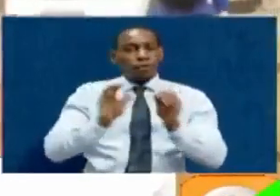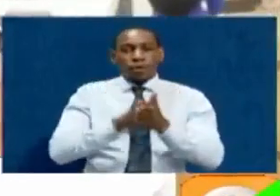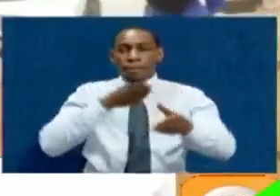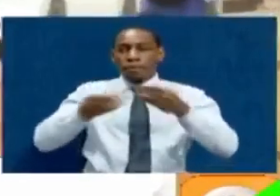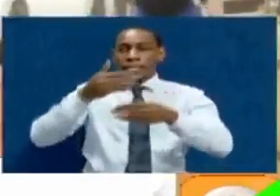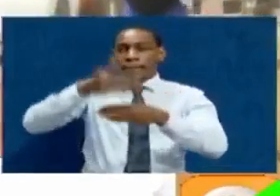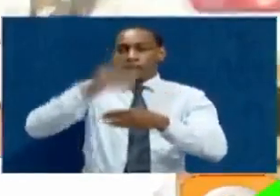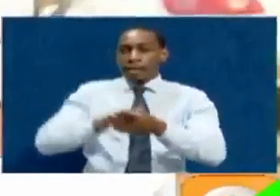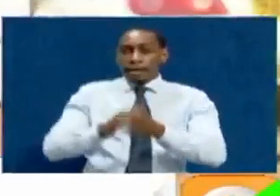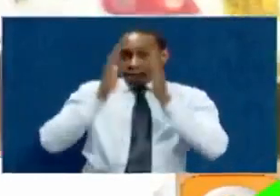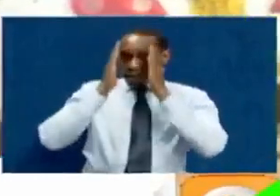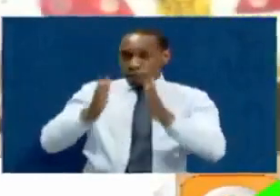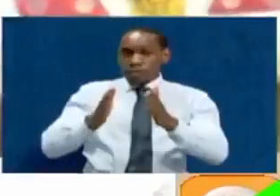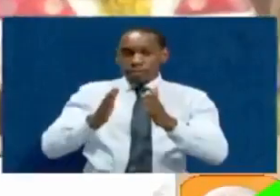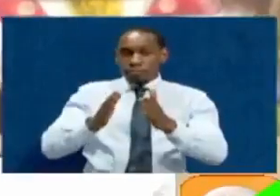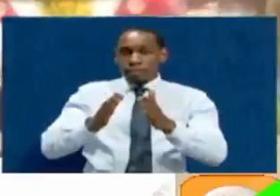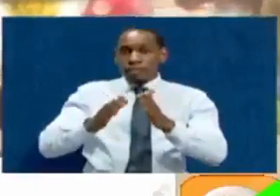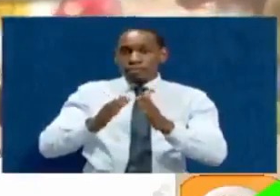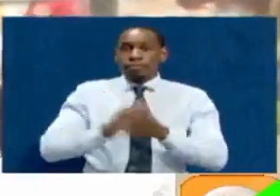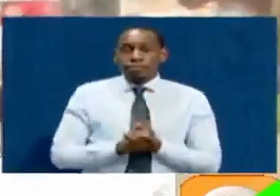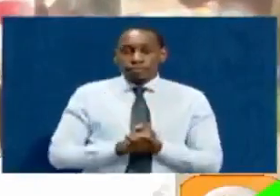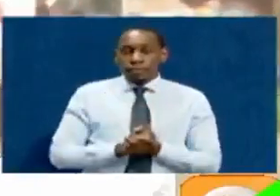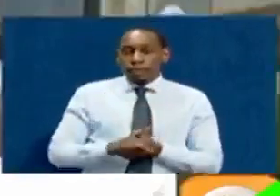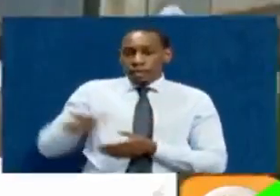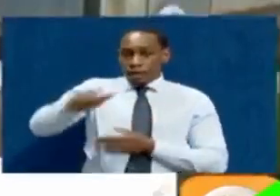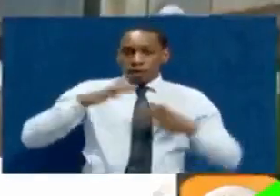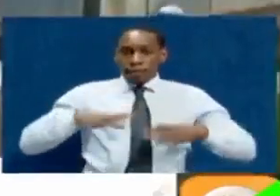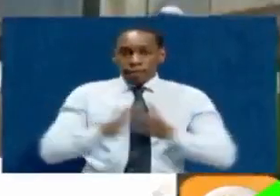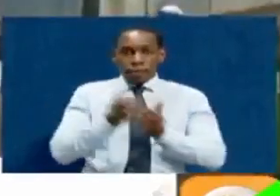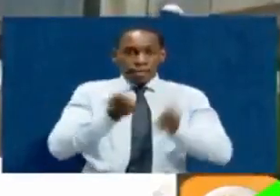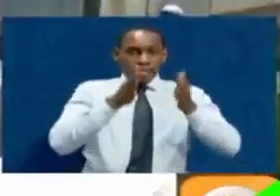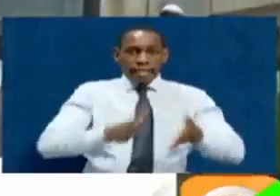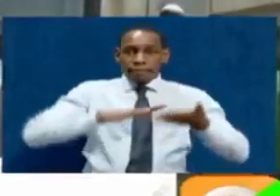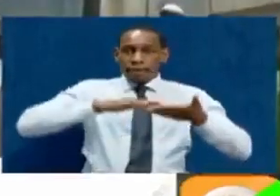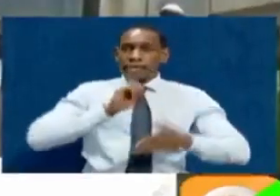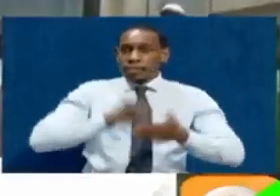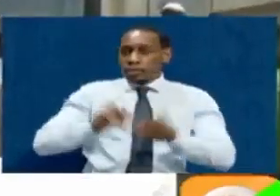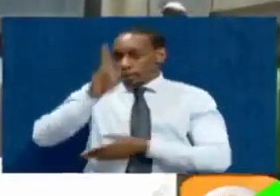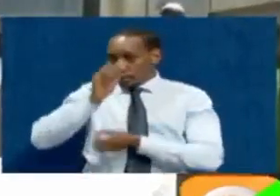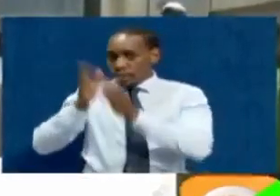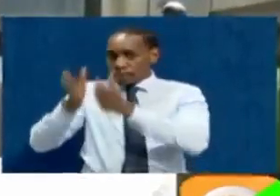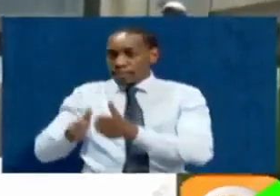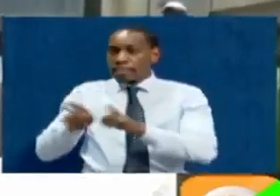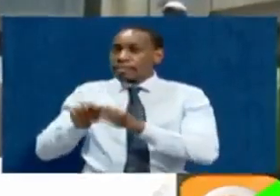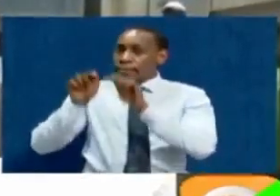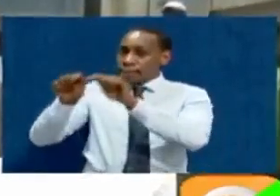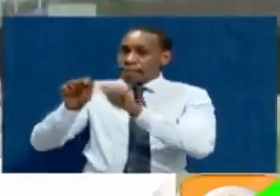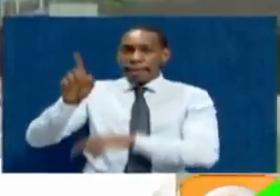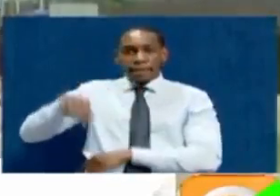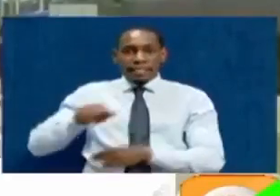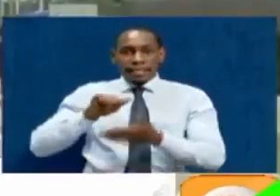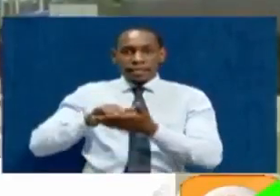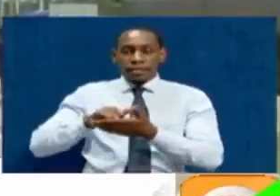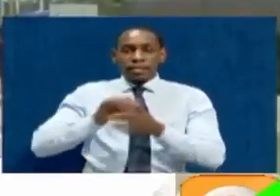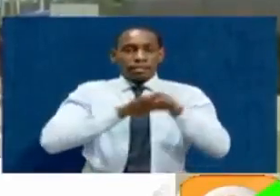the Busia border is in the news for all the wrong reasons. Locals and truck drivers say police officers are partly to blame for